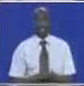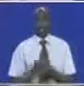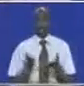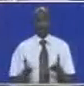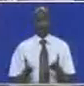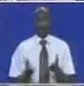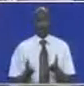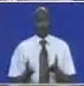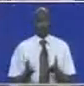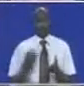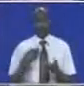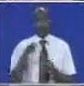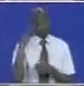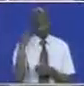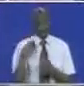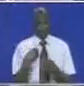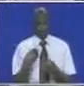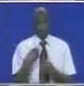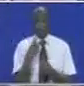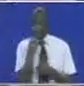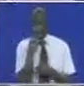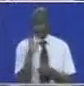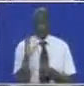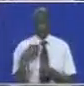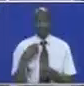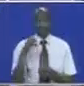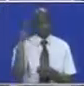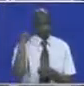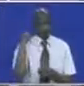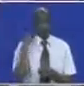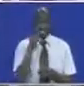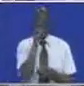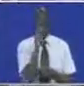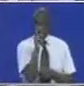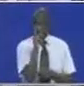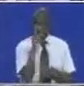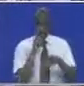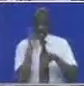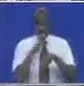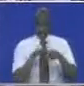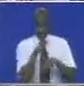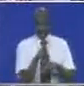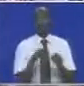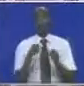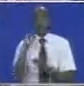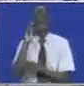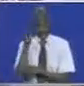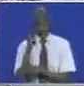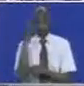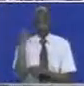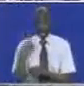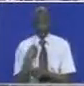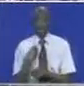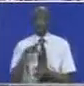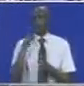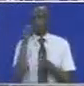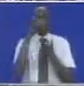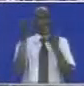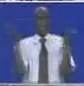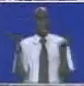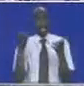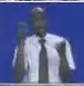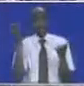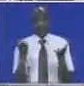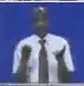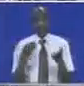there were several triggers, actually. It was not even one. That was one trigger. The other trigger was when, out of nowhere, I did